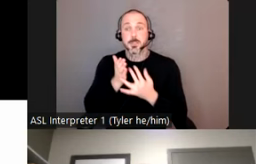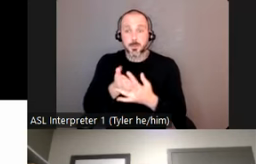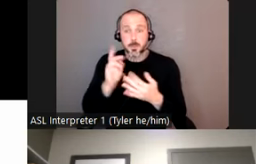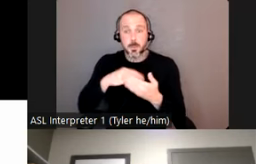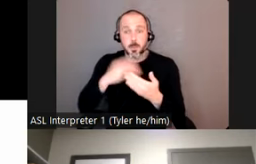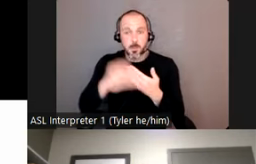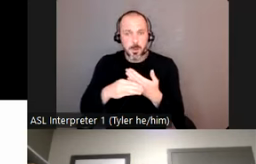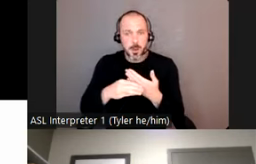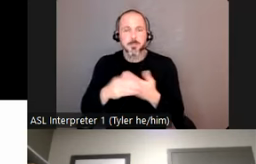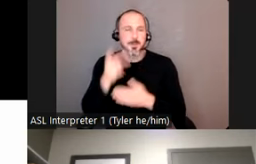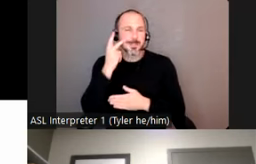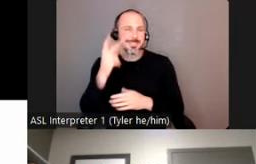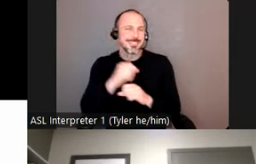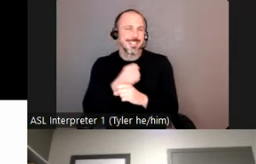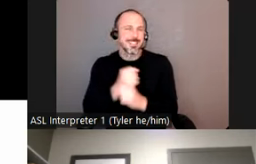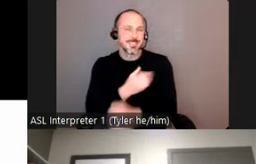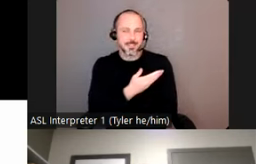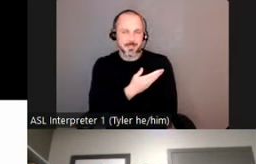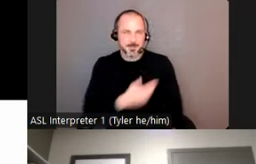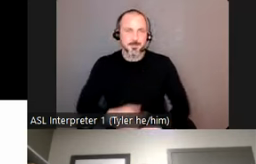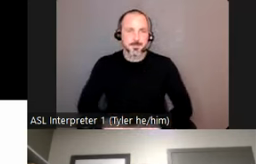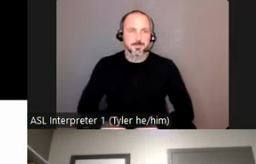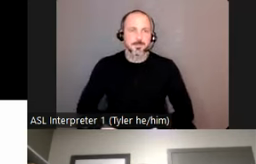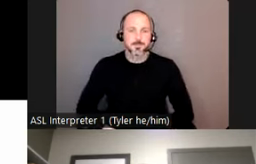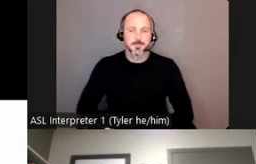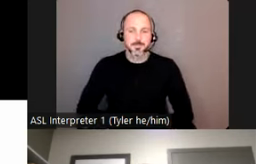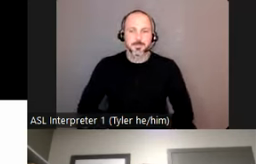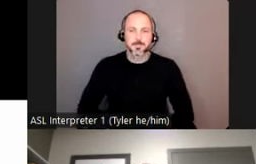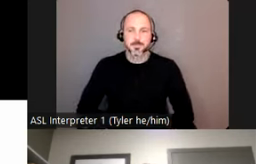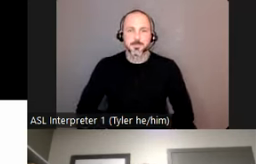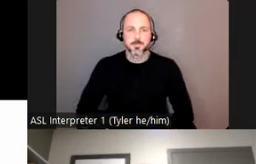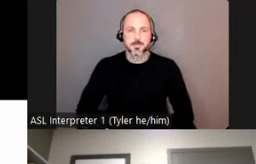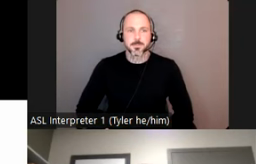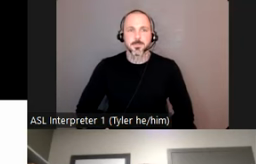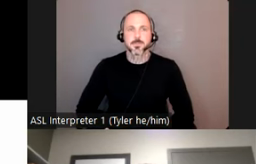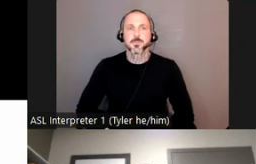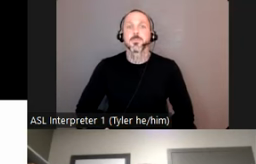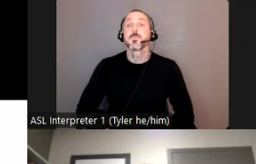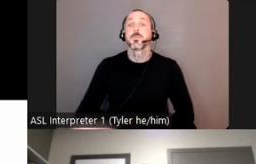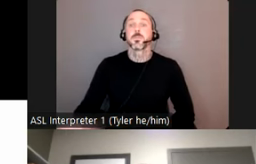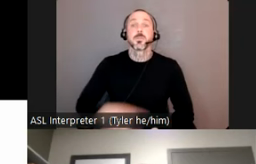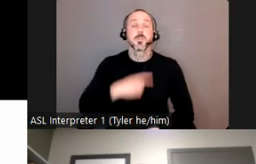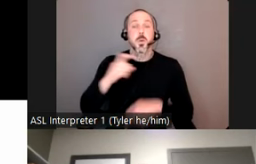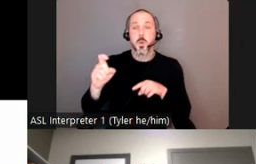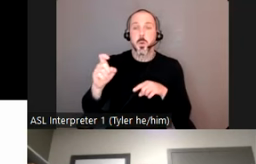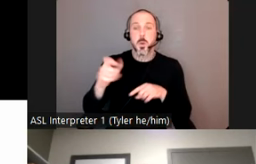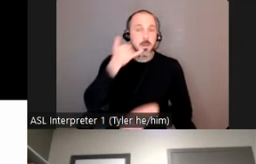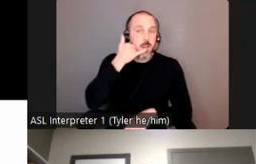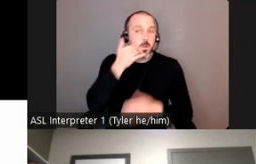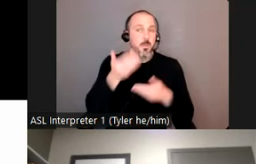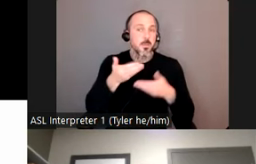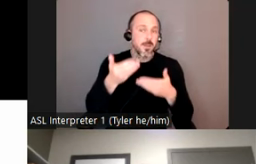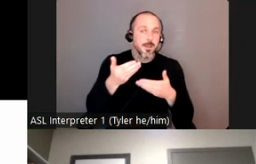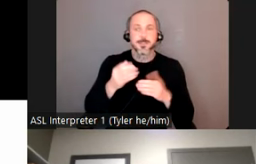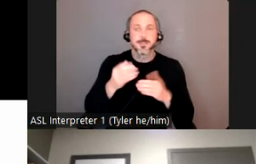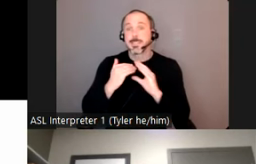here. So you can see that we work with telephone service providers, email providers, web-based email providers, the credit